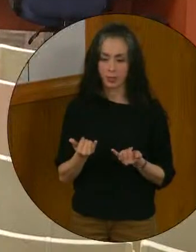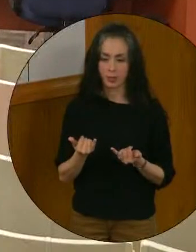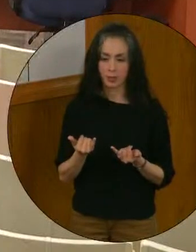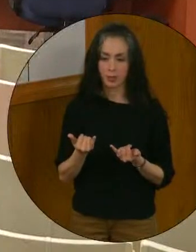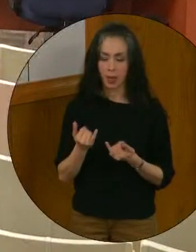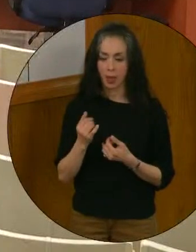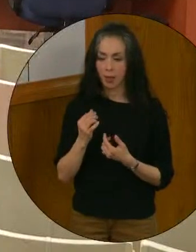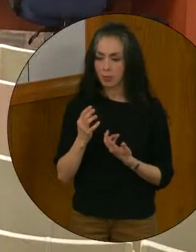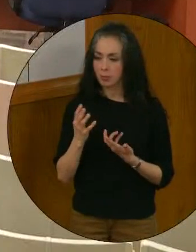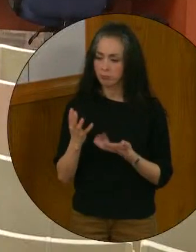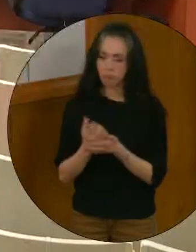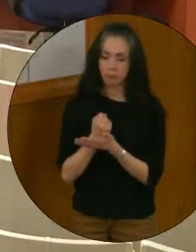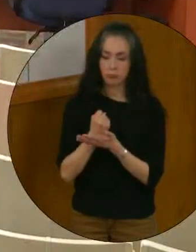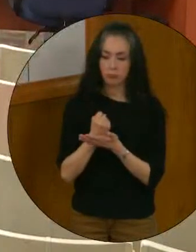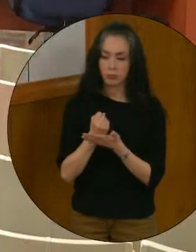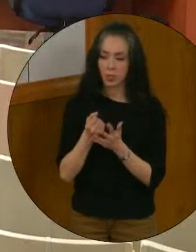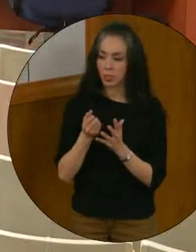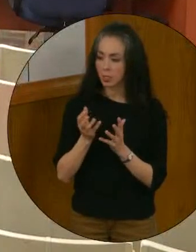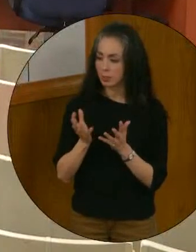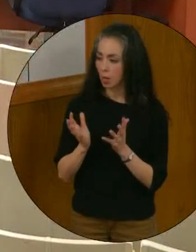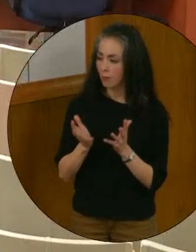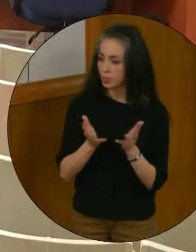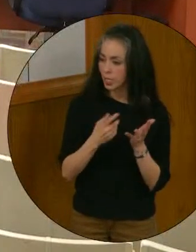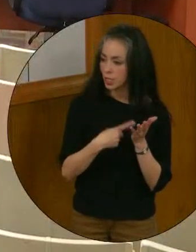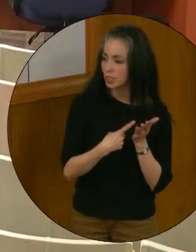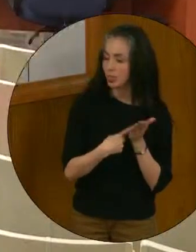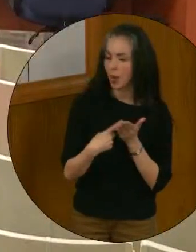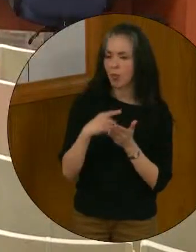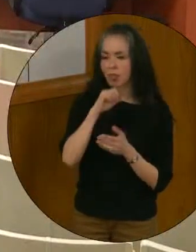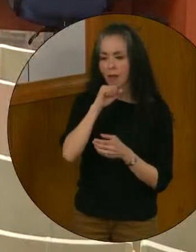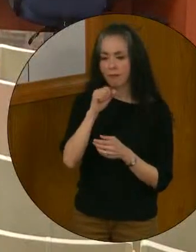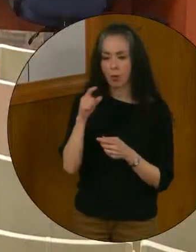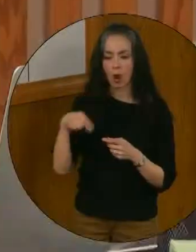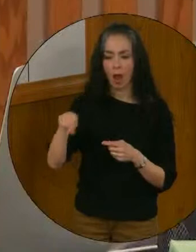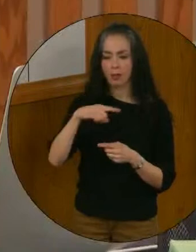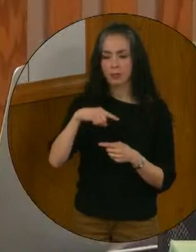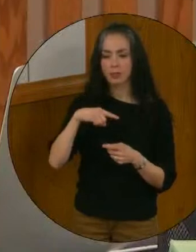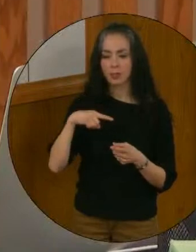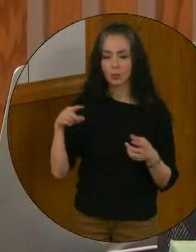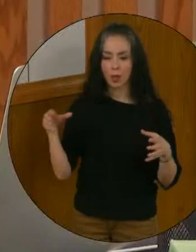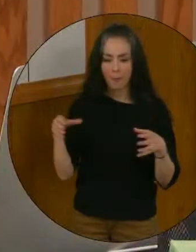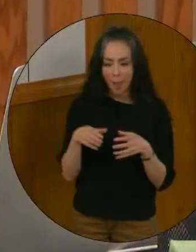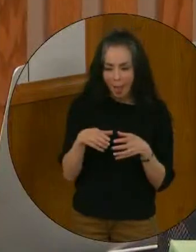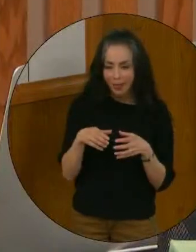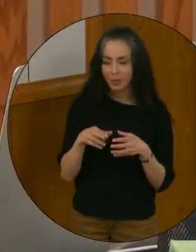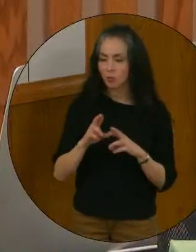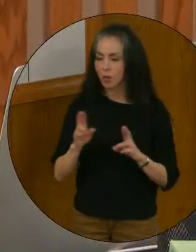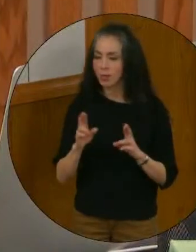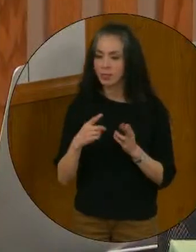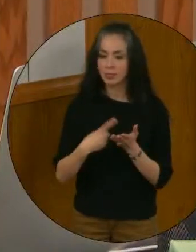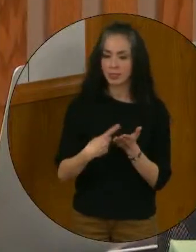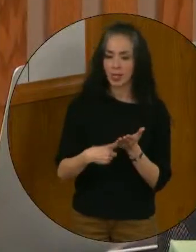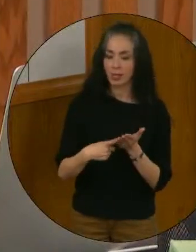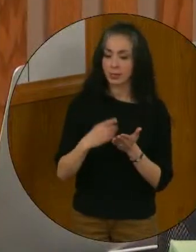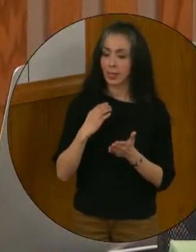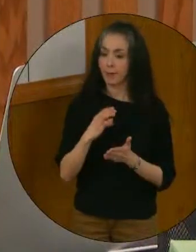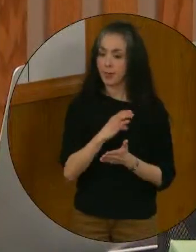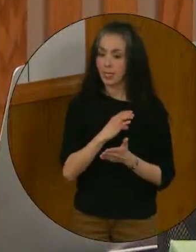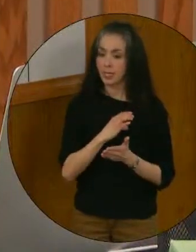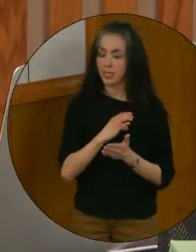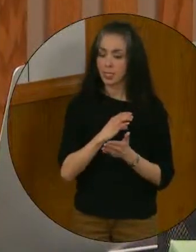moment and conversation, is that I'd love for us to come back ready to discuss committee structure